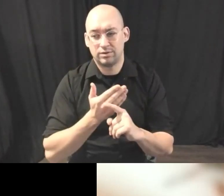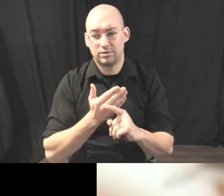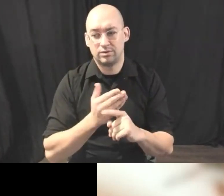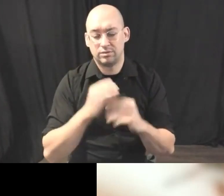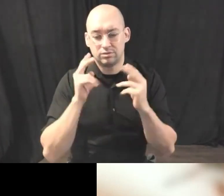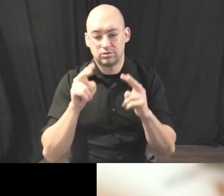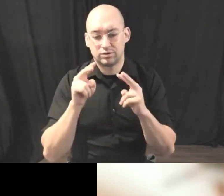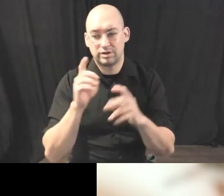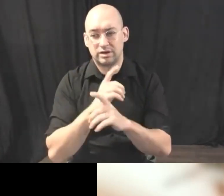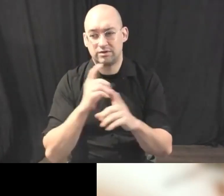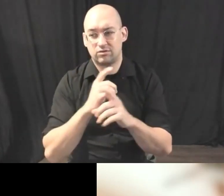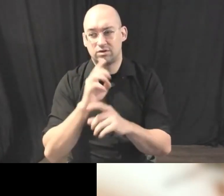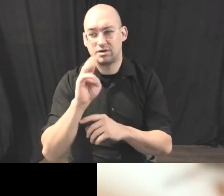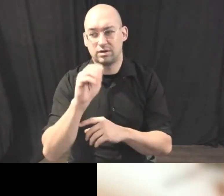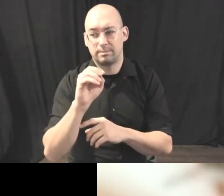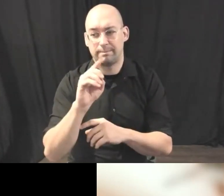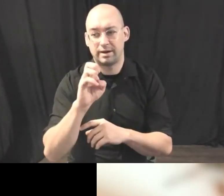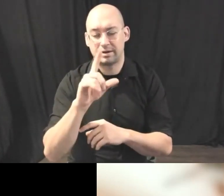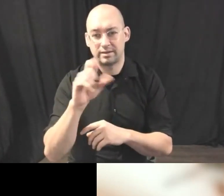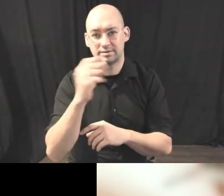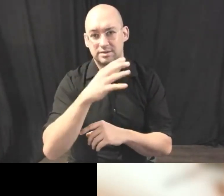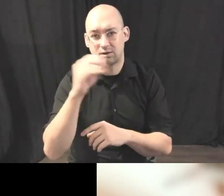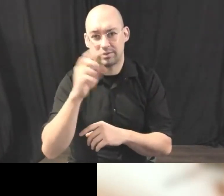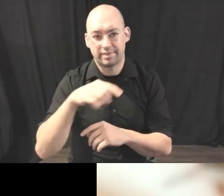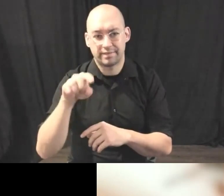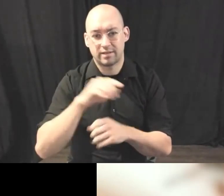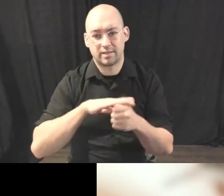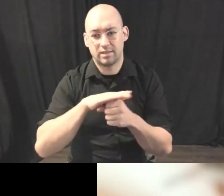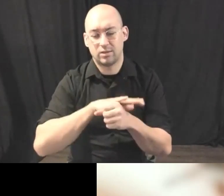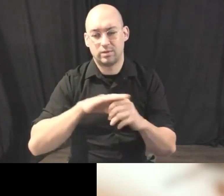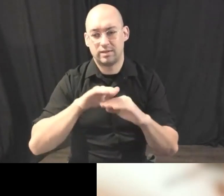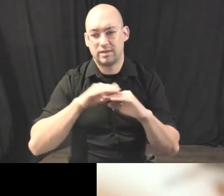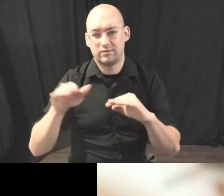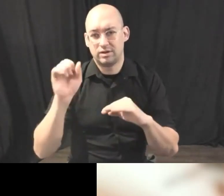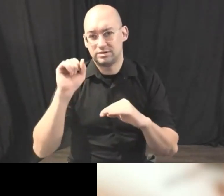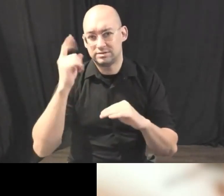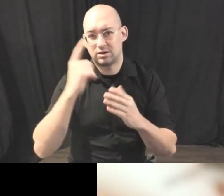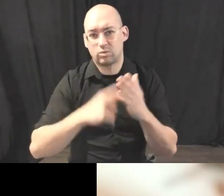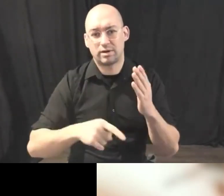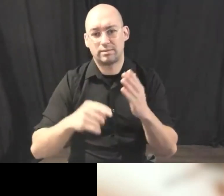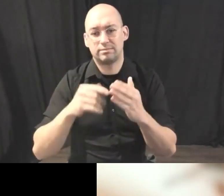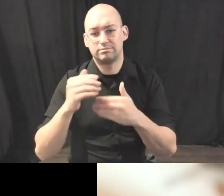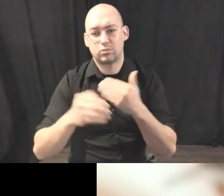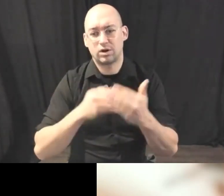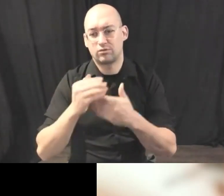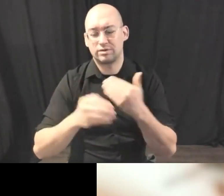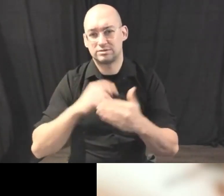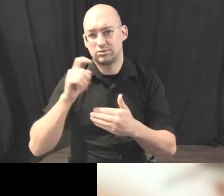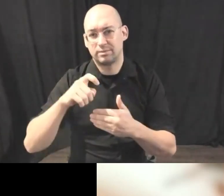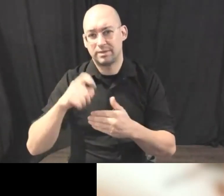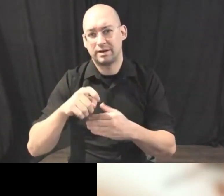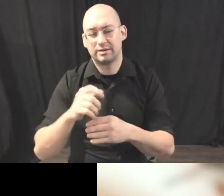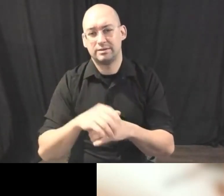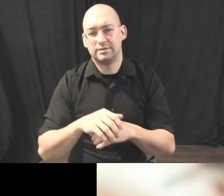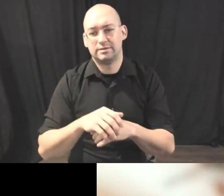different models that are out there at the local level and kind of understanding what progress they've made. And we really, without, there's not